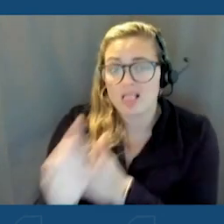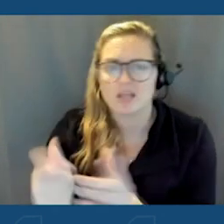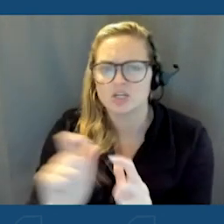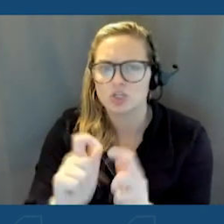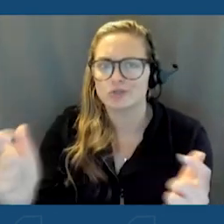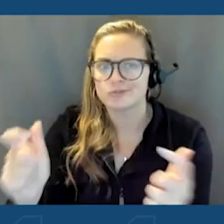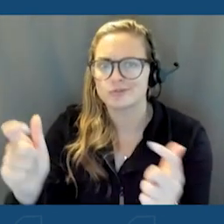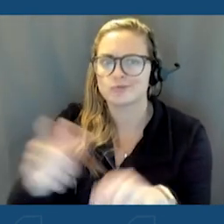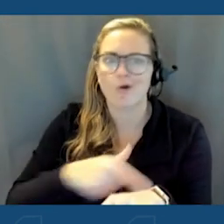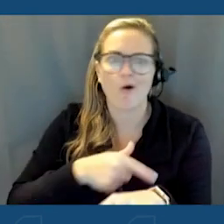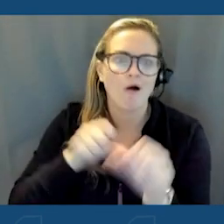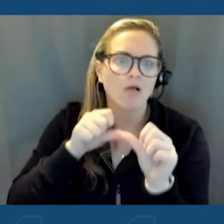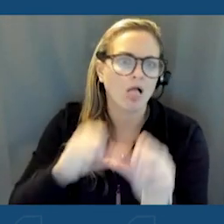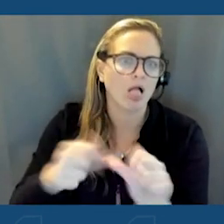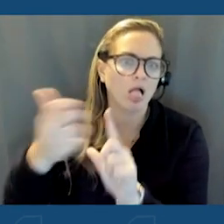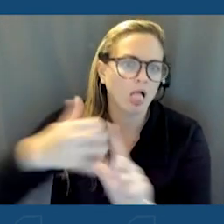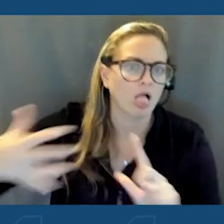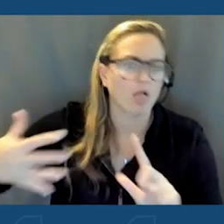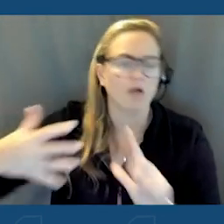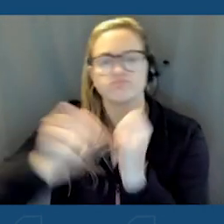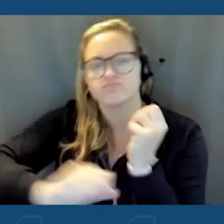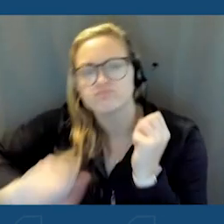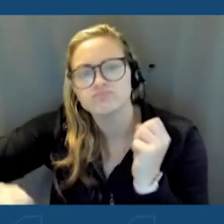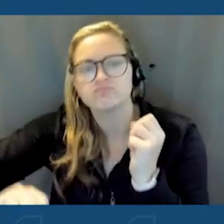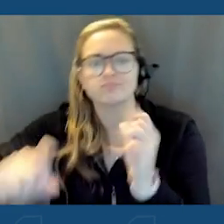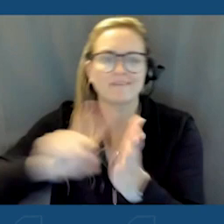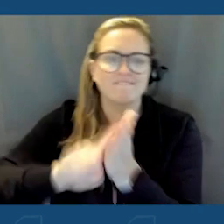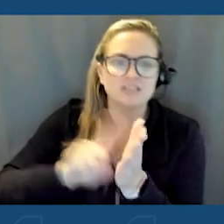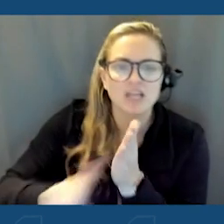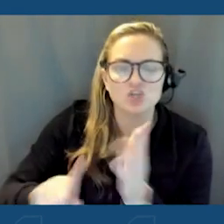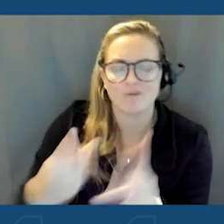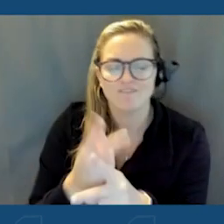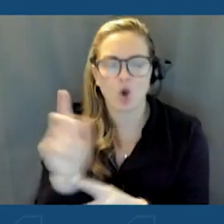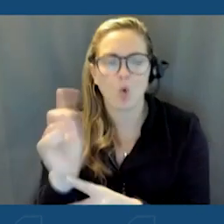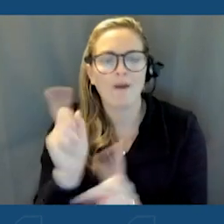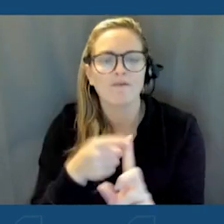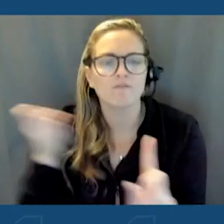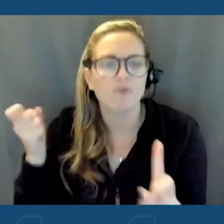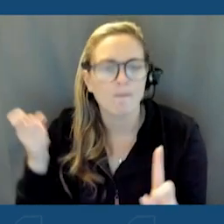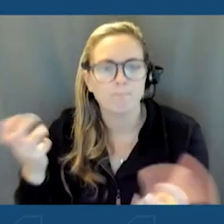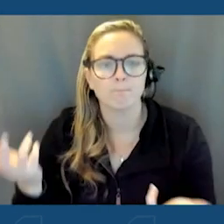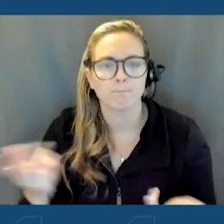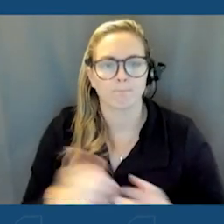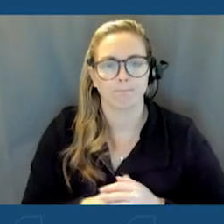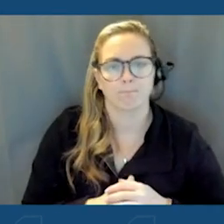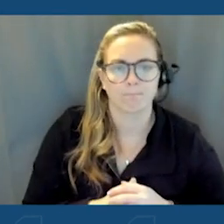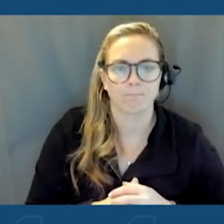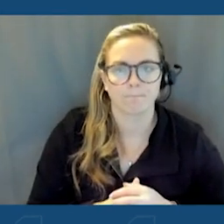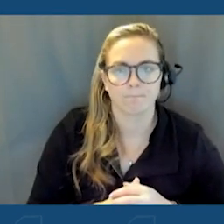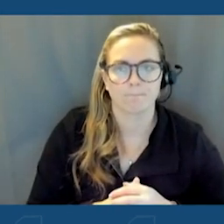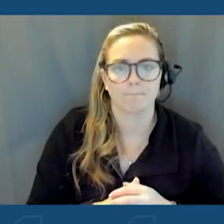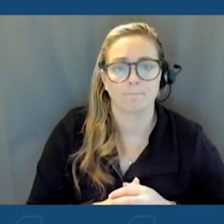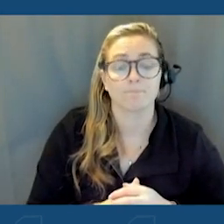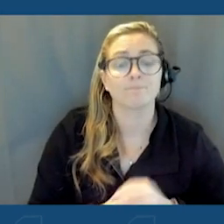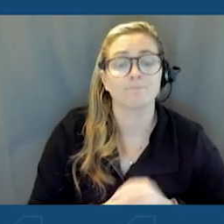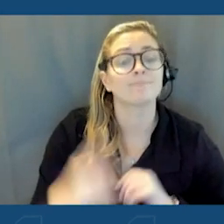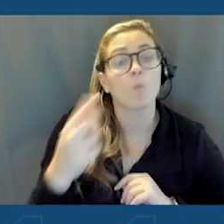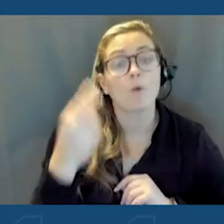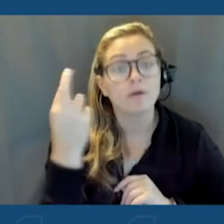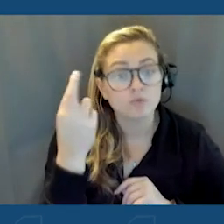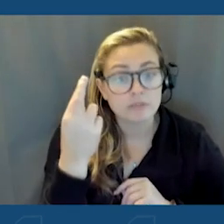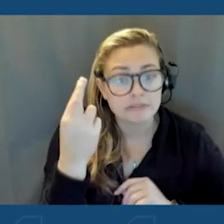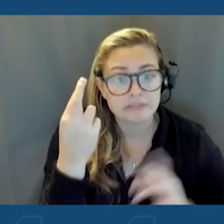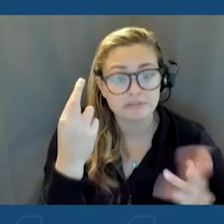and protracted investigation, and you can get at the source of manufactured guns? One of the reasons